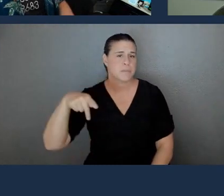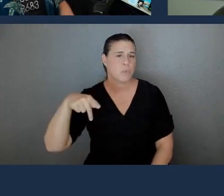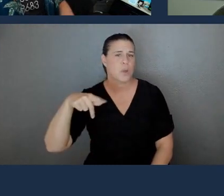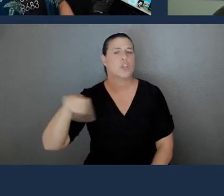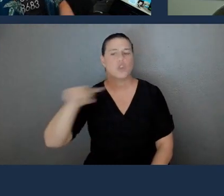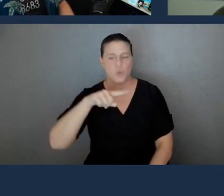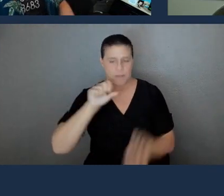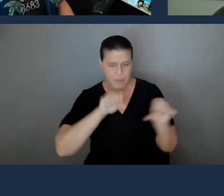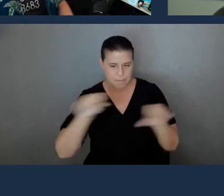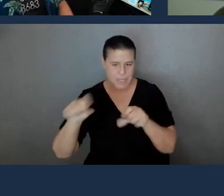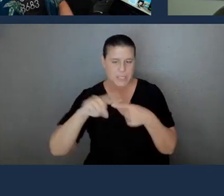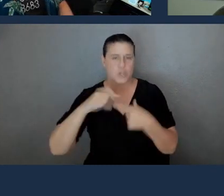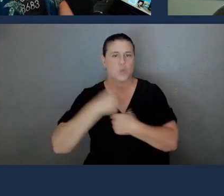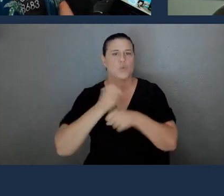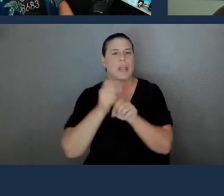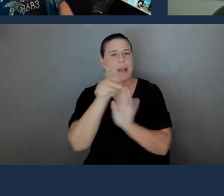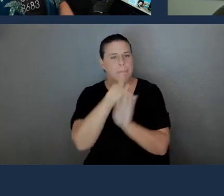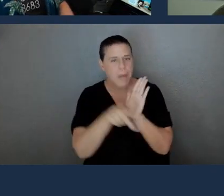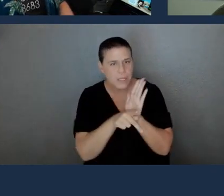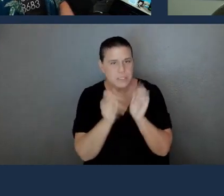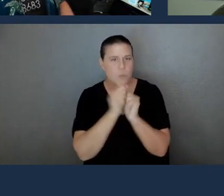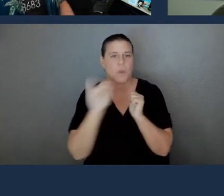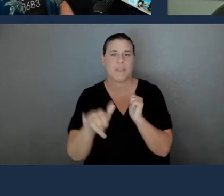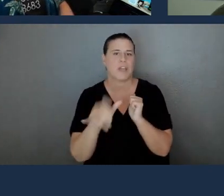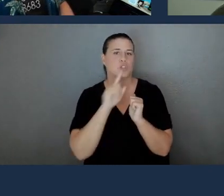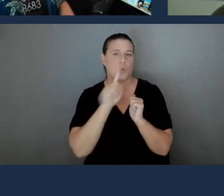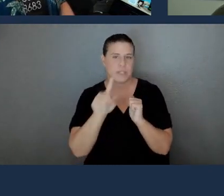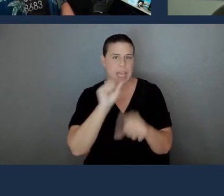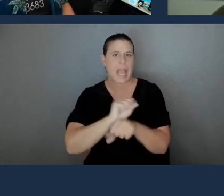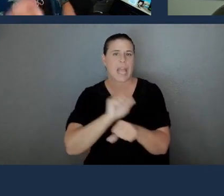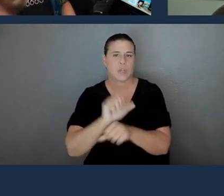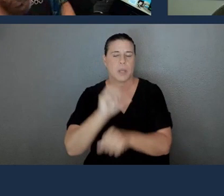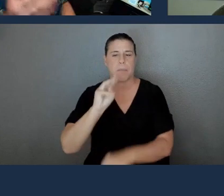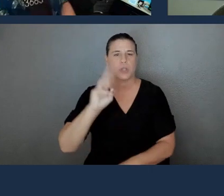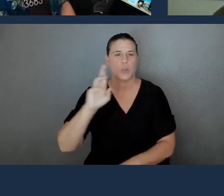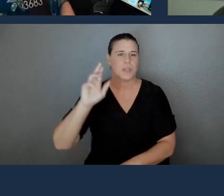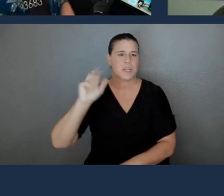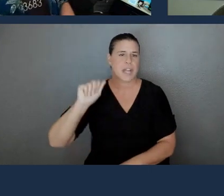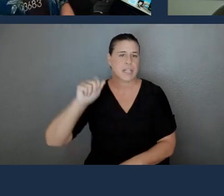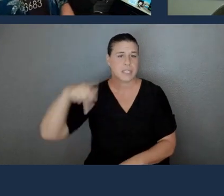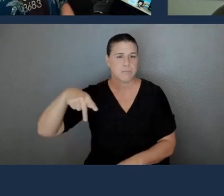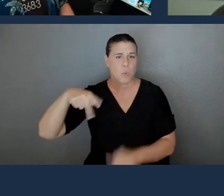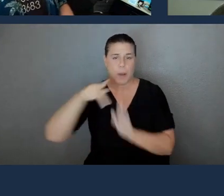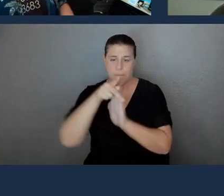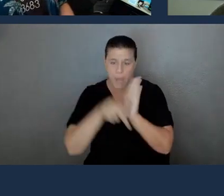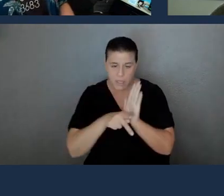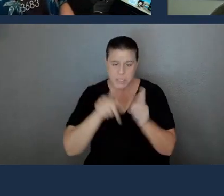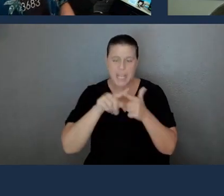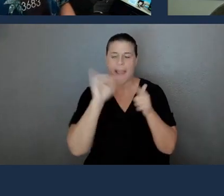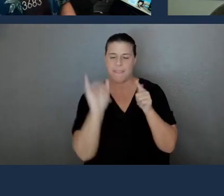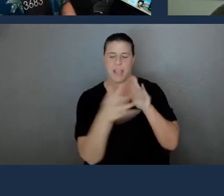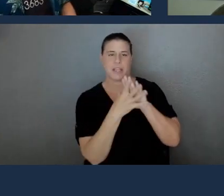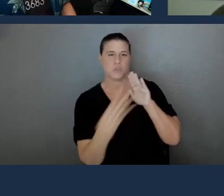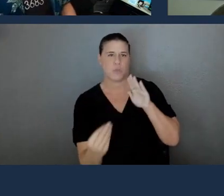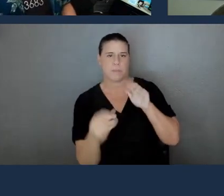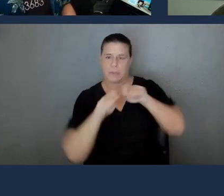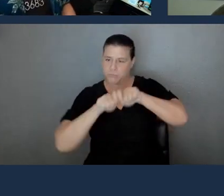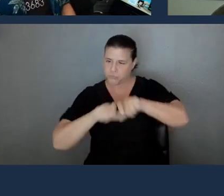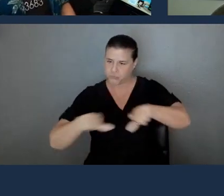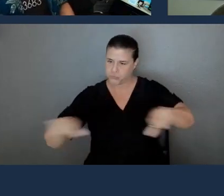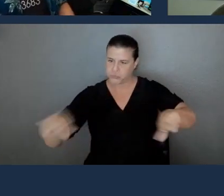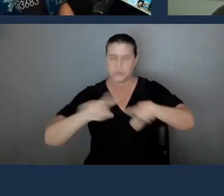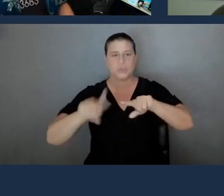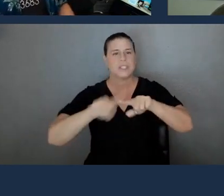ability to create a policy with that. So it's an actual multi-region access point policy, and then that gets replicated to all the various